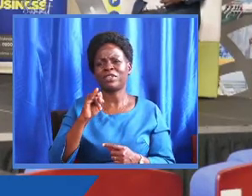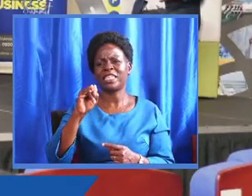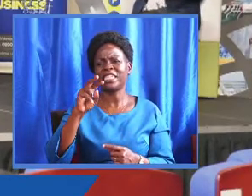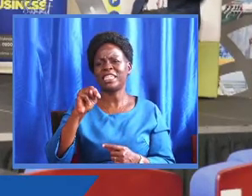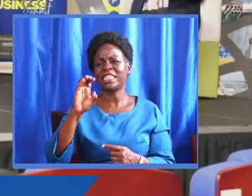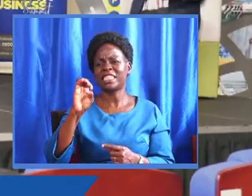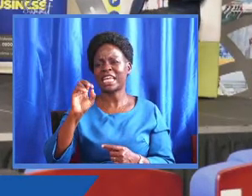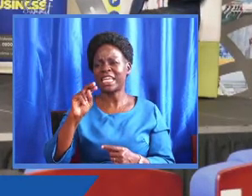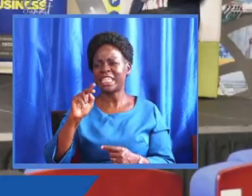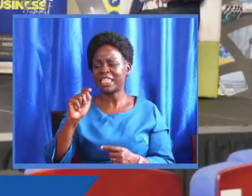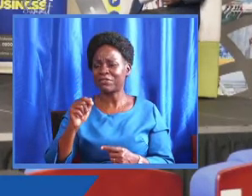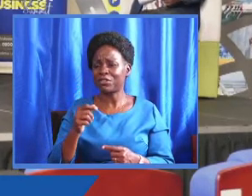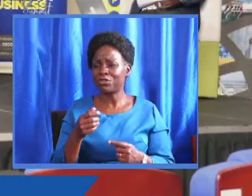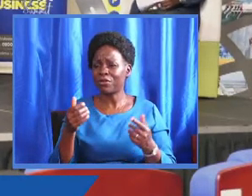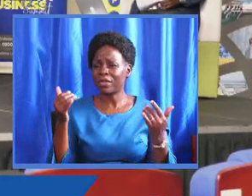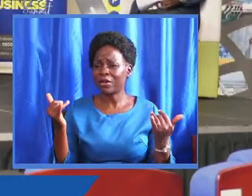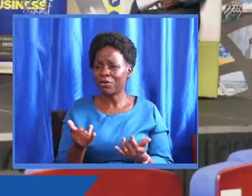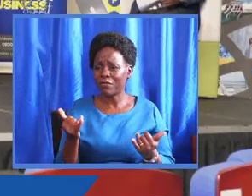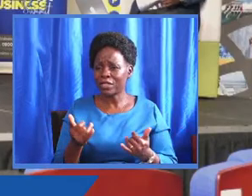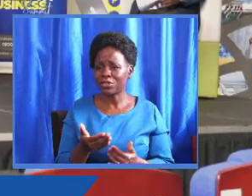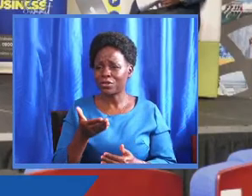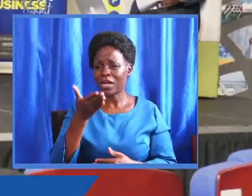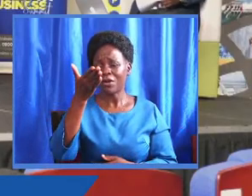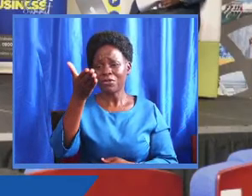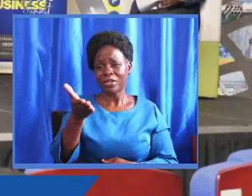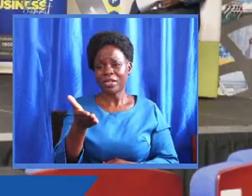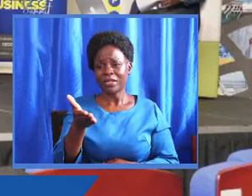I talked of incentive. You know, the conversation out there is that